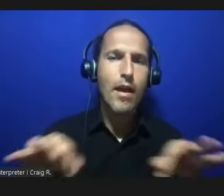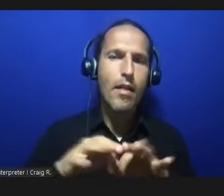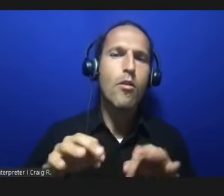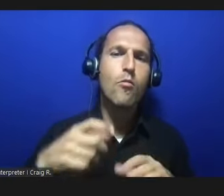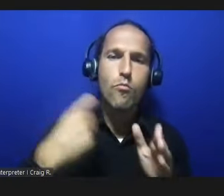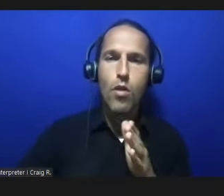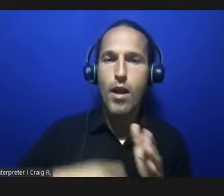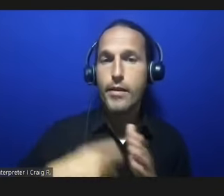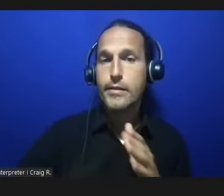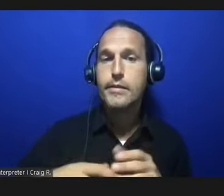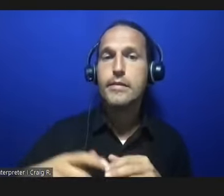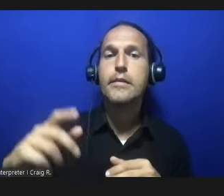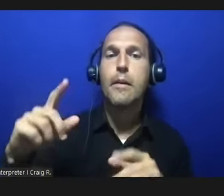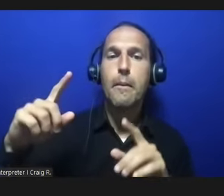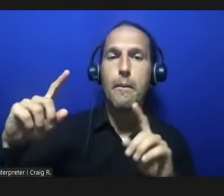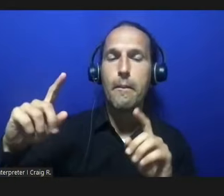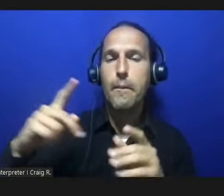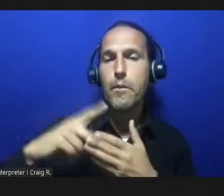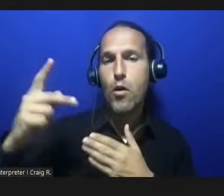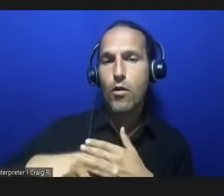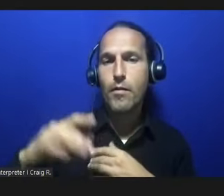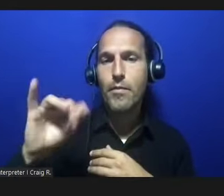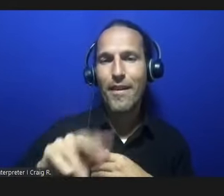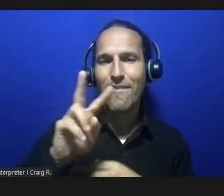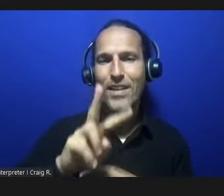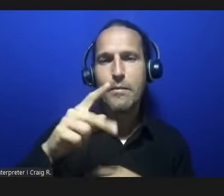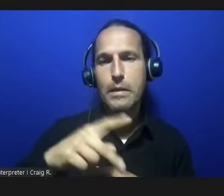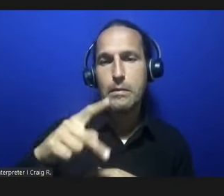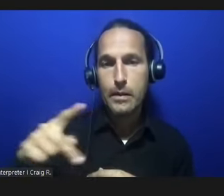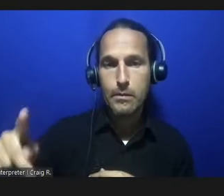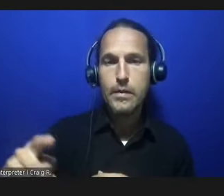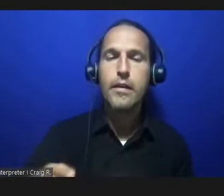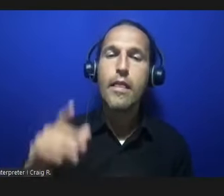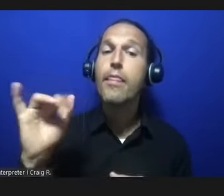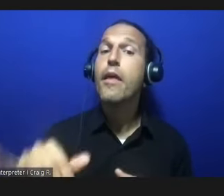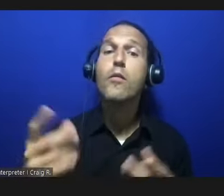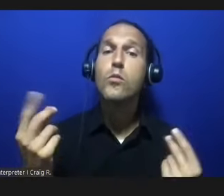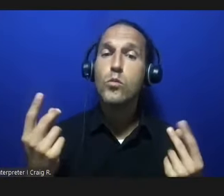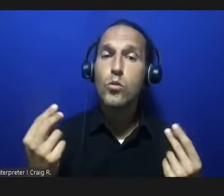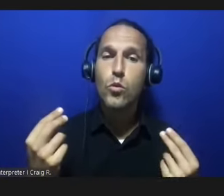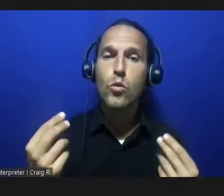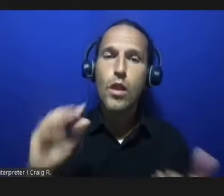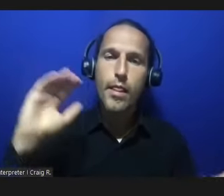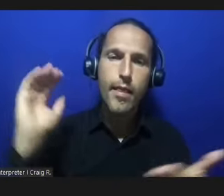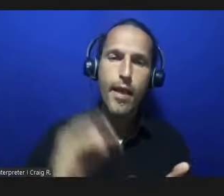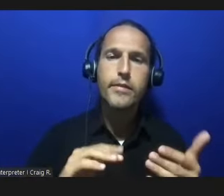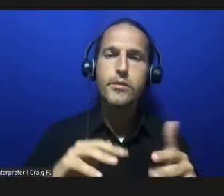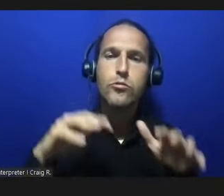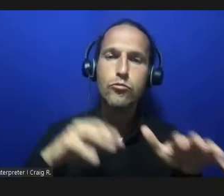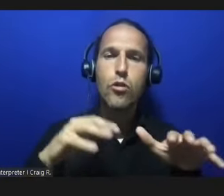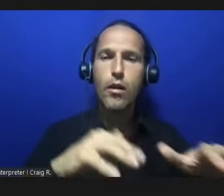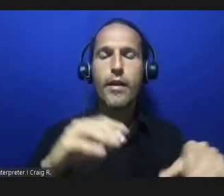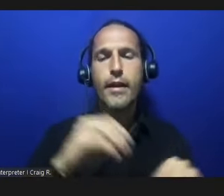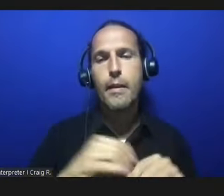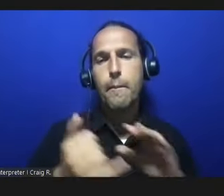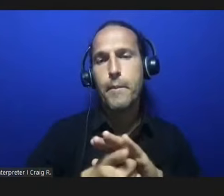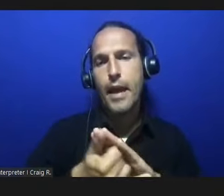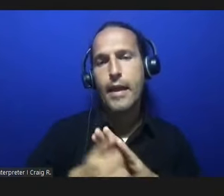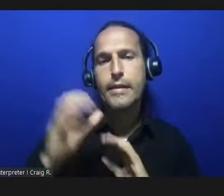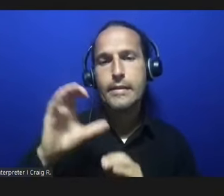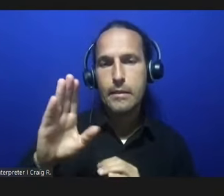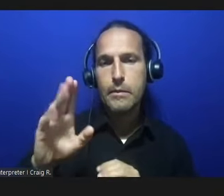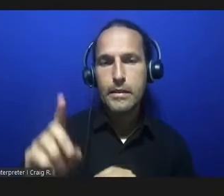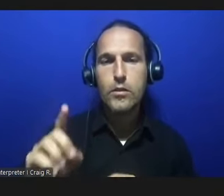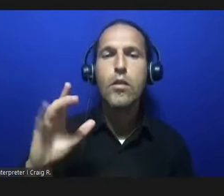Program, or VPPP. The project would address the following needs: reduce vehicle congestion in the Manhattan Central Business District